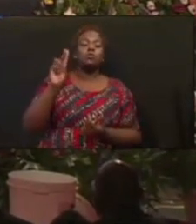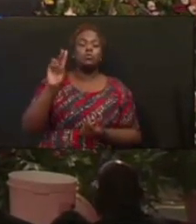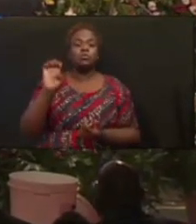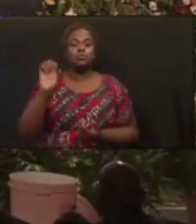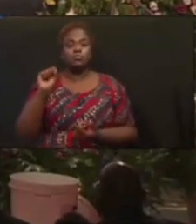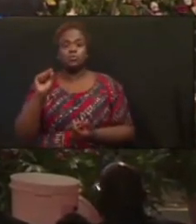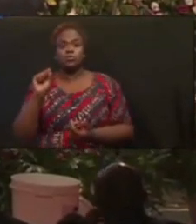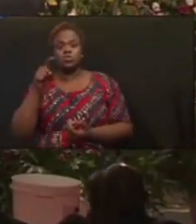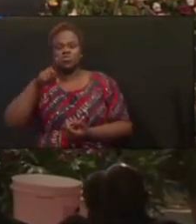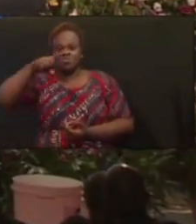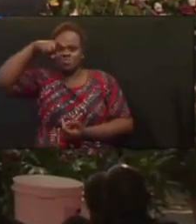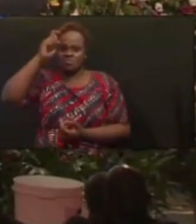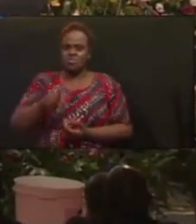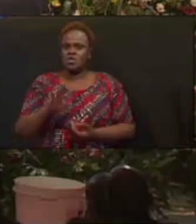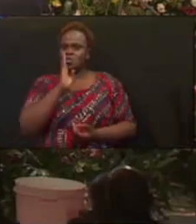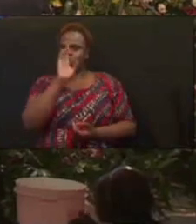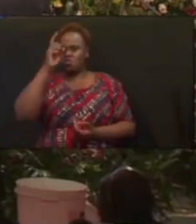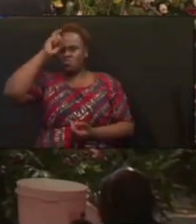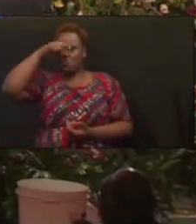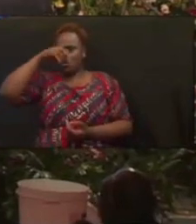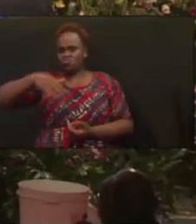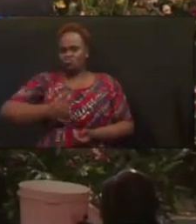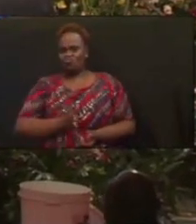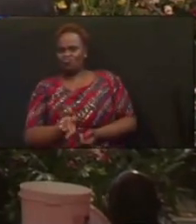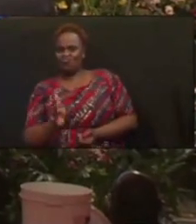be as wise as a serpent